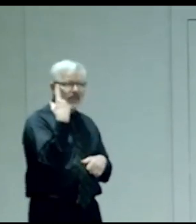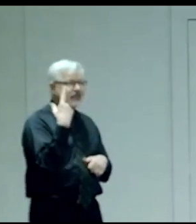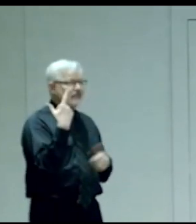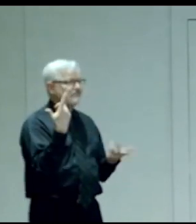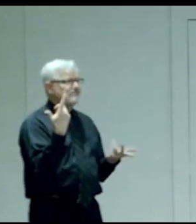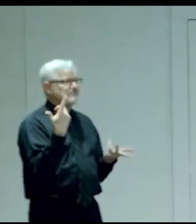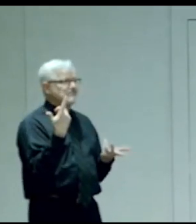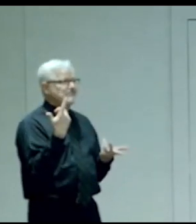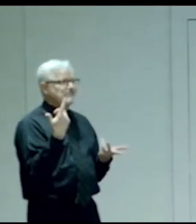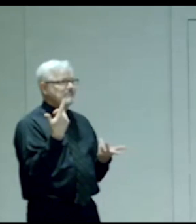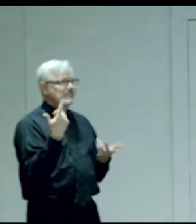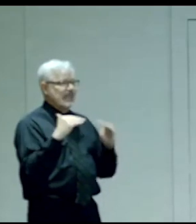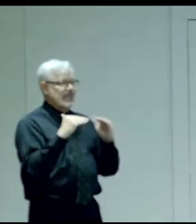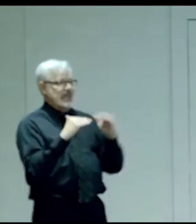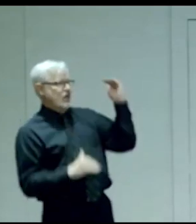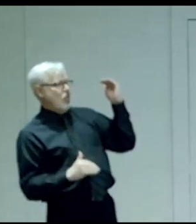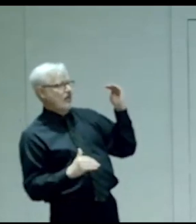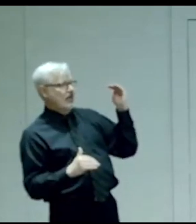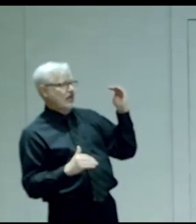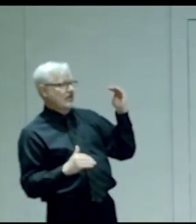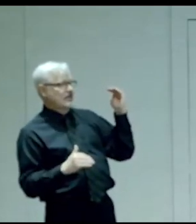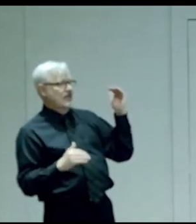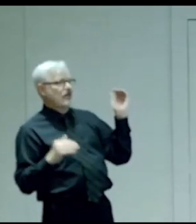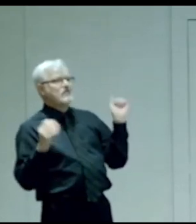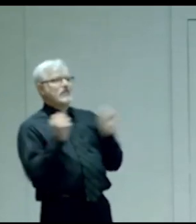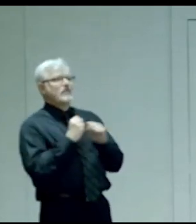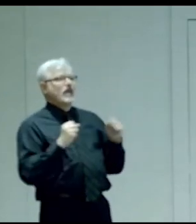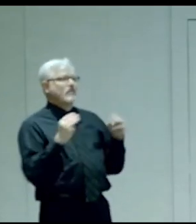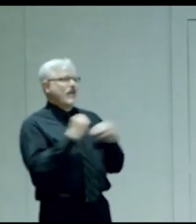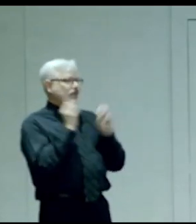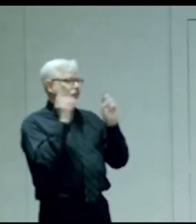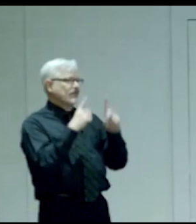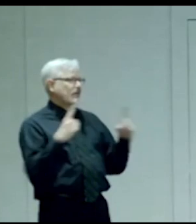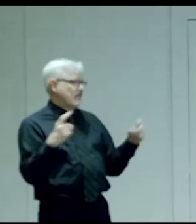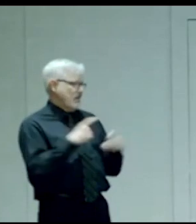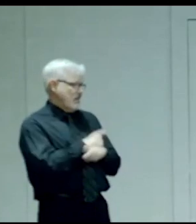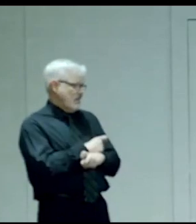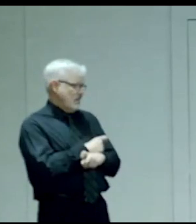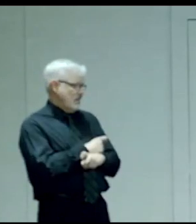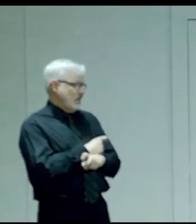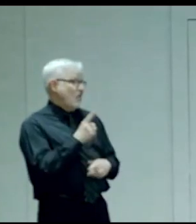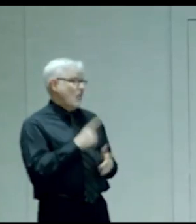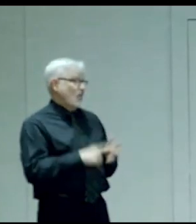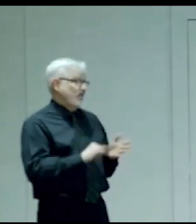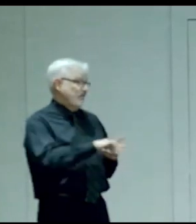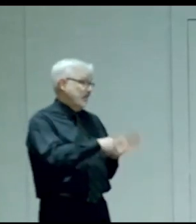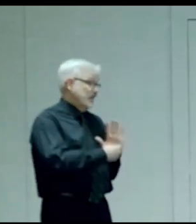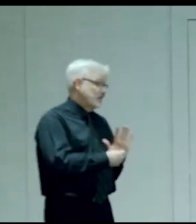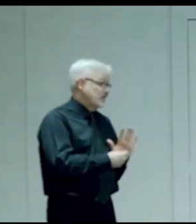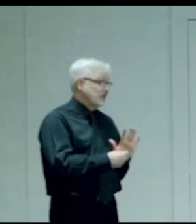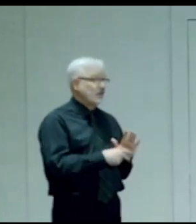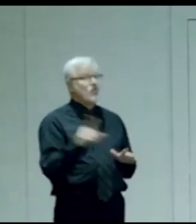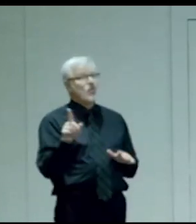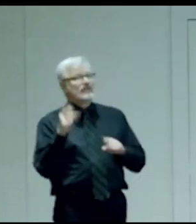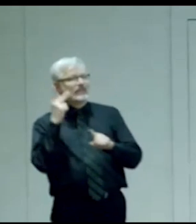how inequalities have permeated math education and what they mean and where their strengths